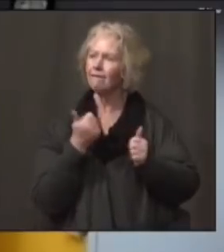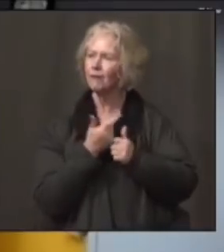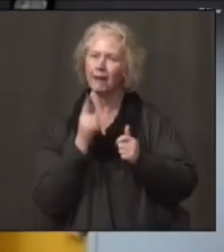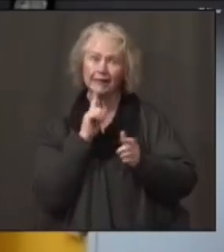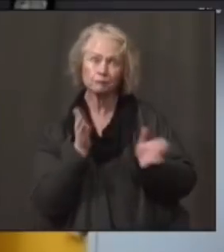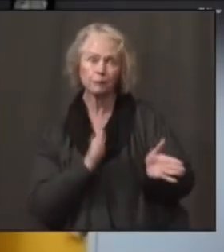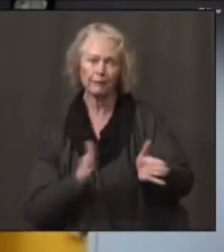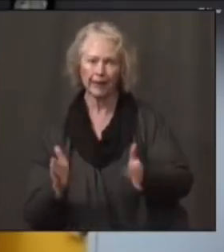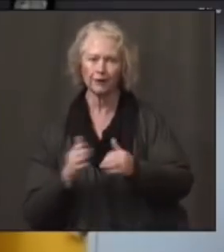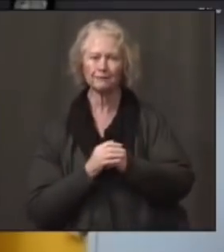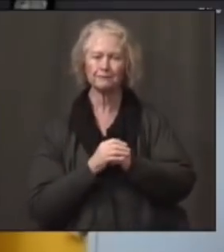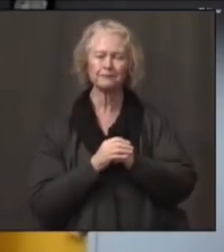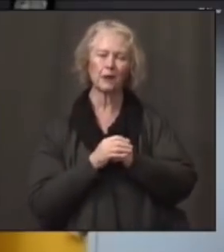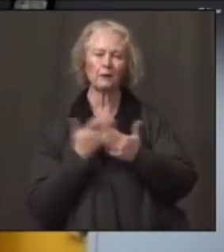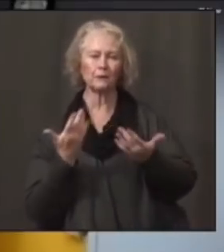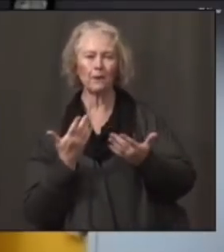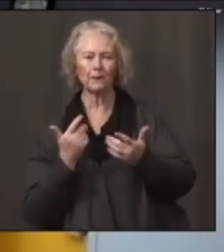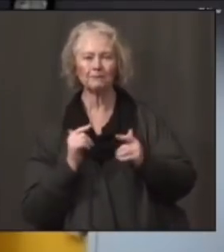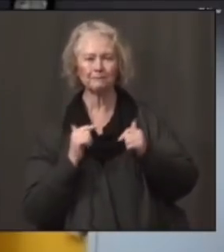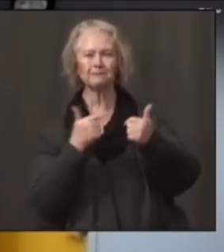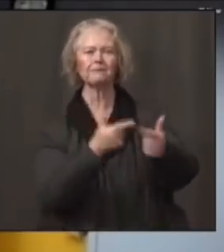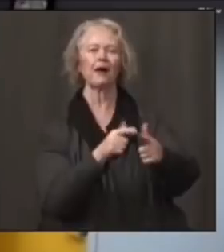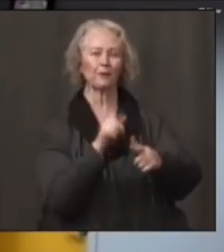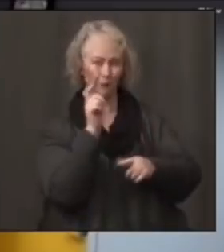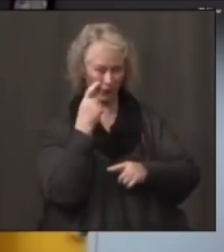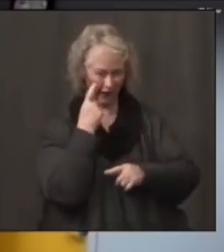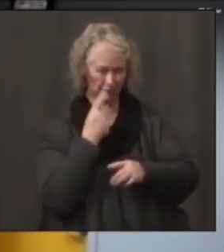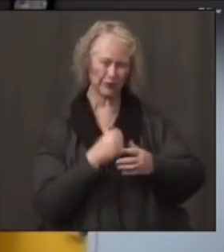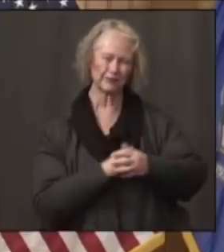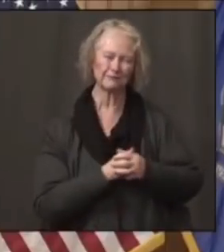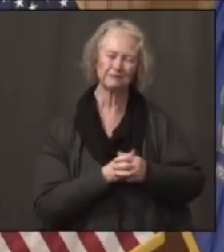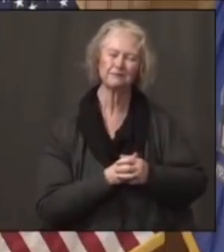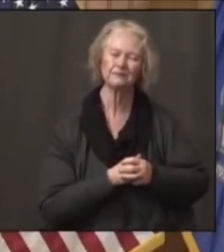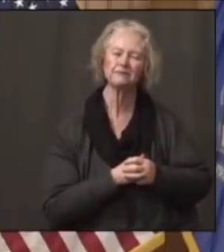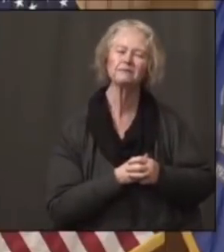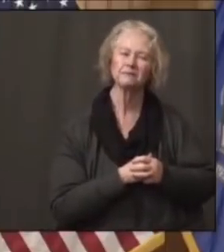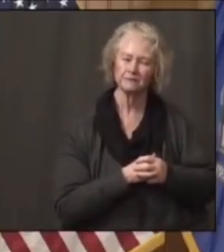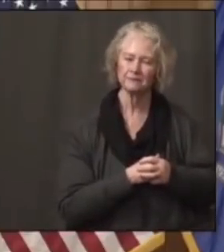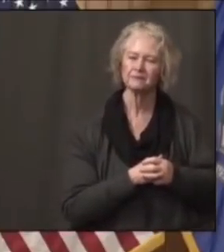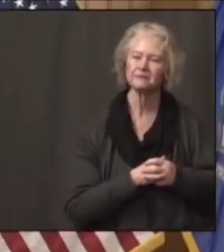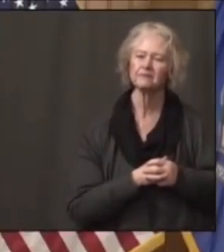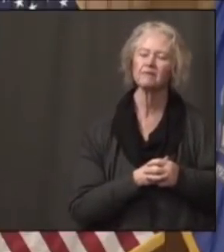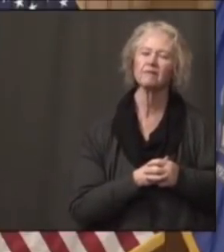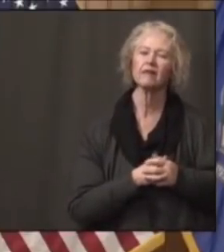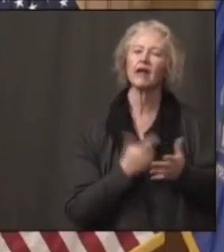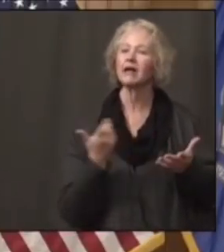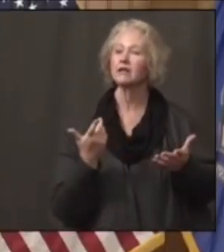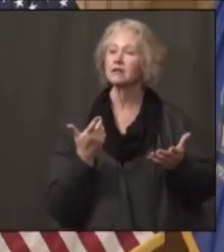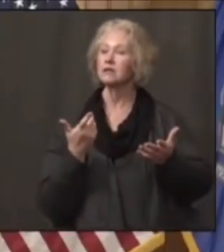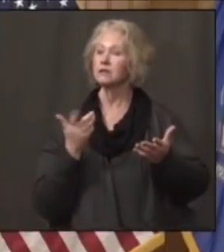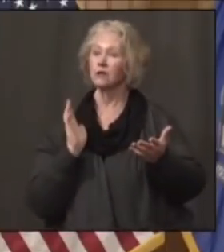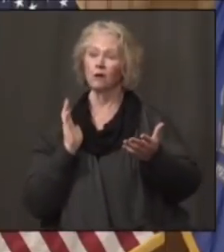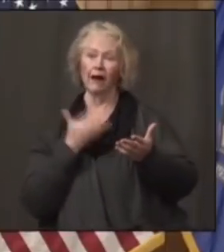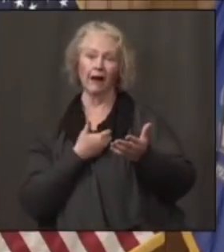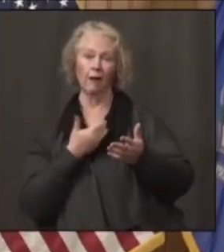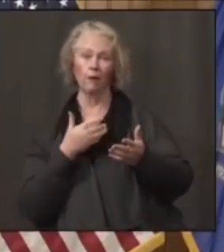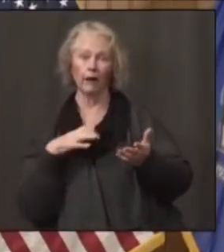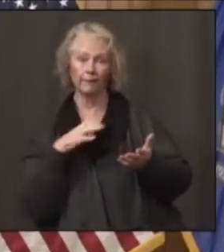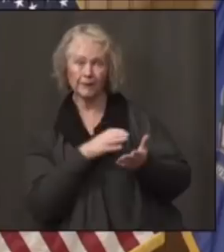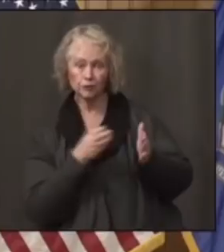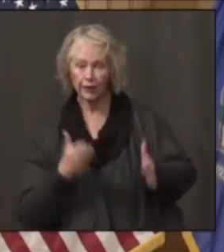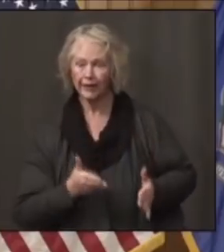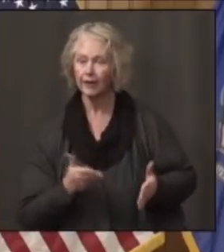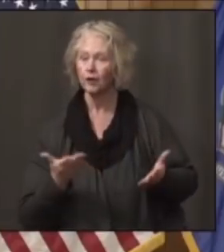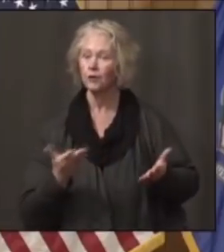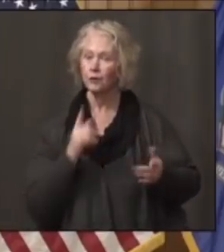that, Governor, I'll turn it back over to you. Yeah, the commissioners are here to answer questions, as is